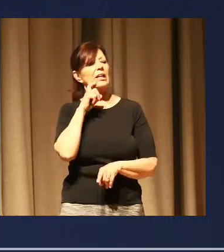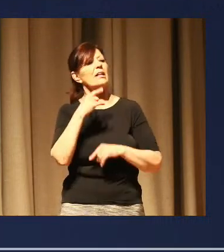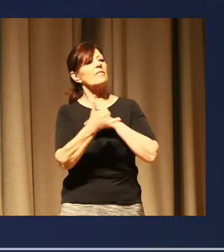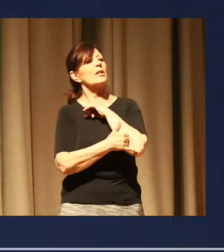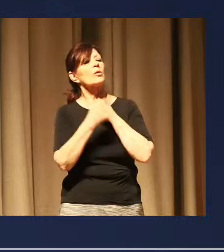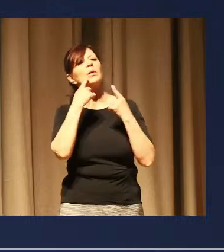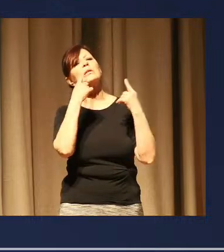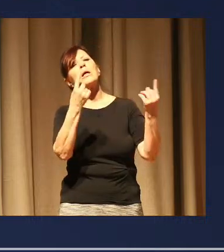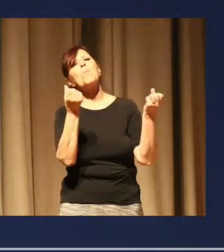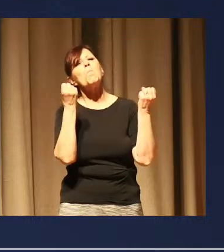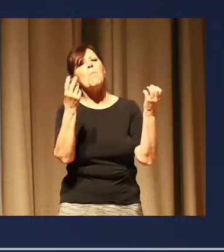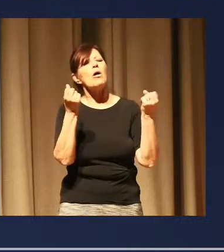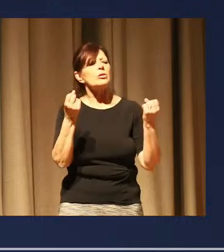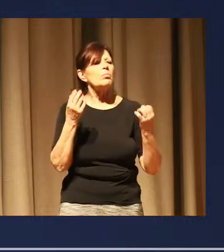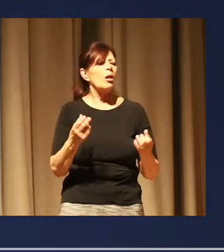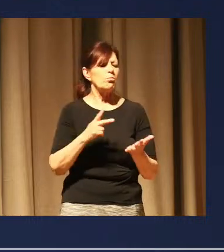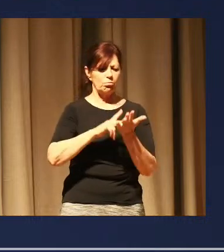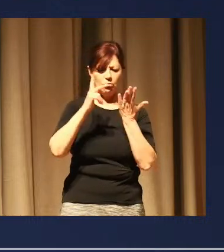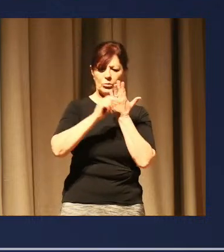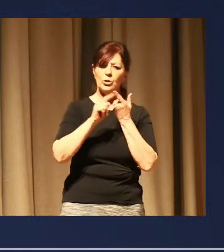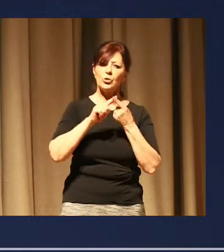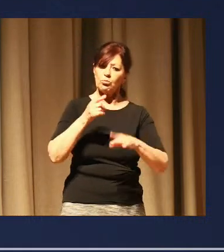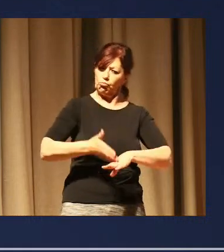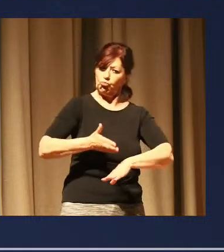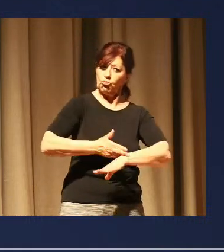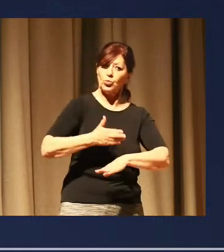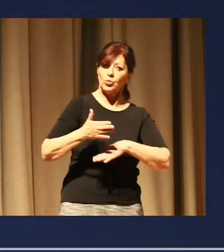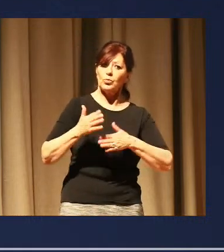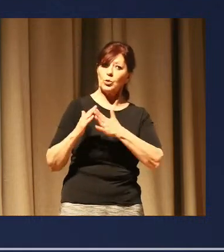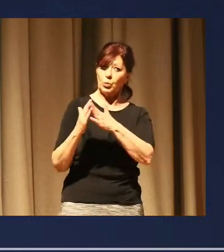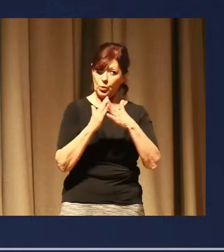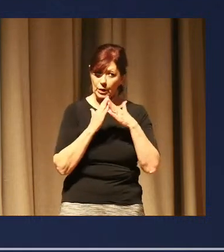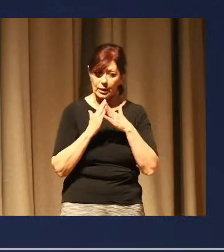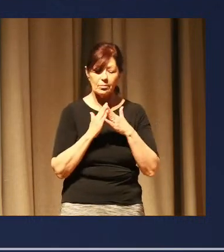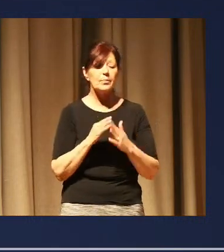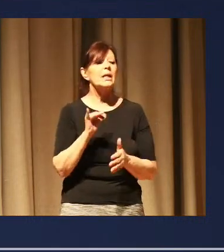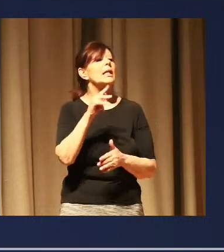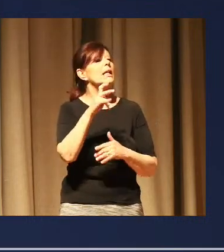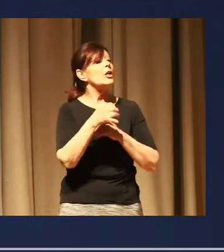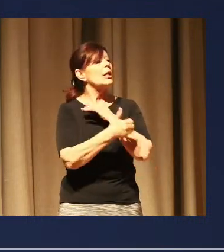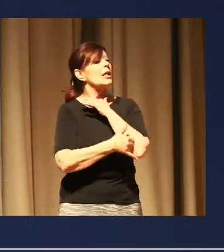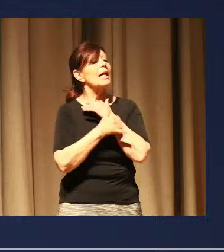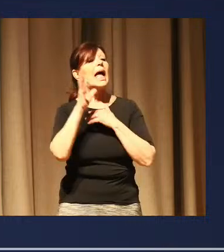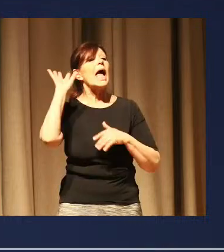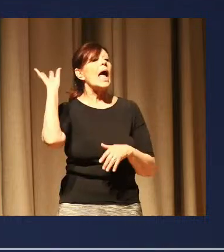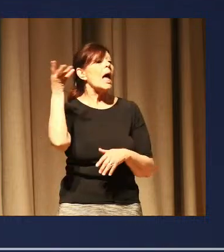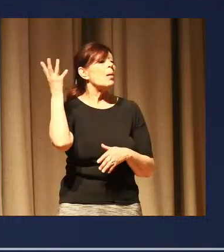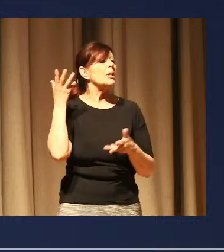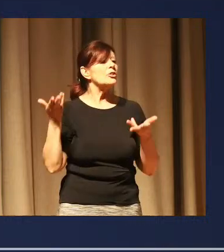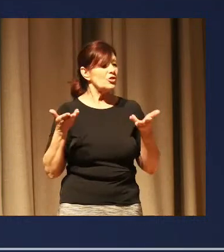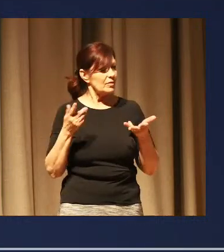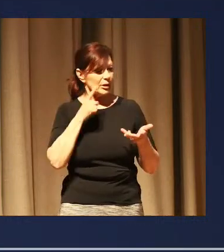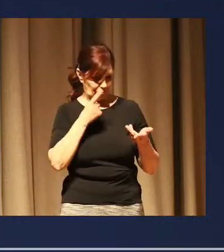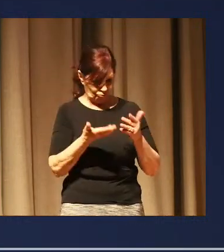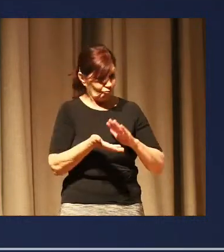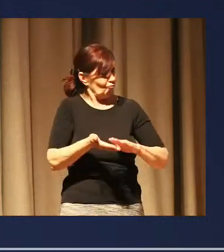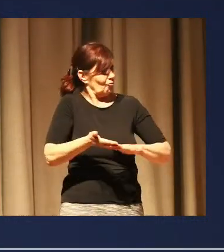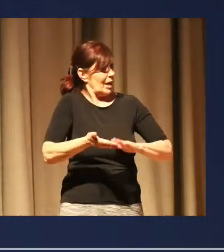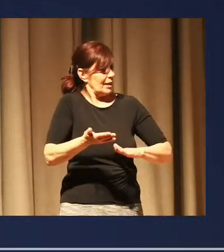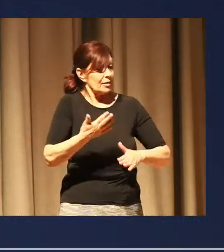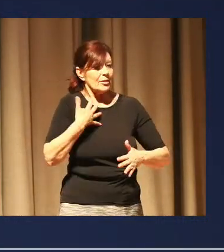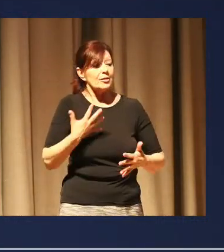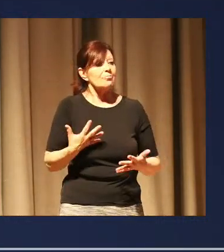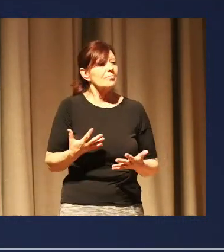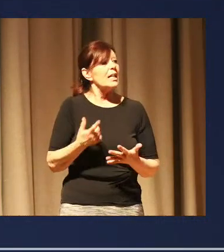announced multiple ambitious initiatives to better the community. The Erie County Ambulance Service is now up and running and making